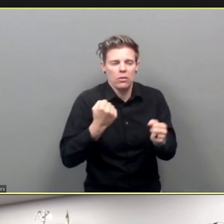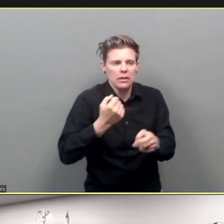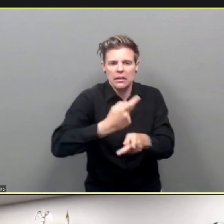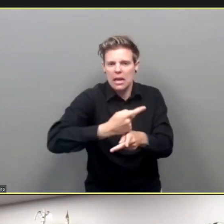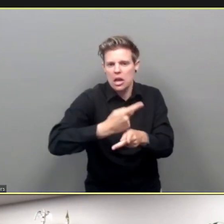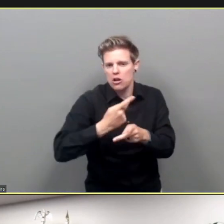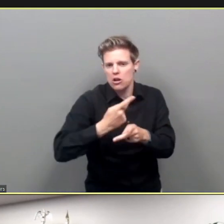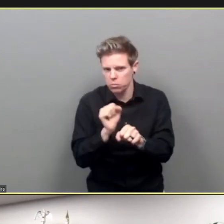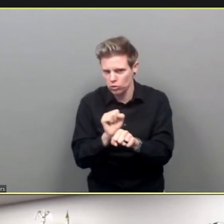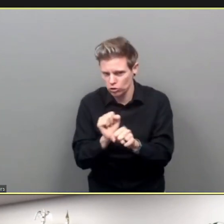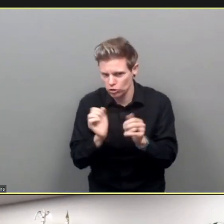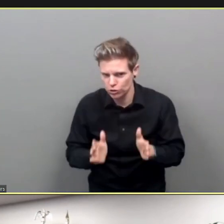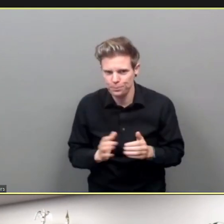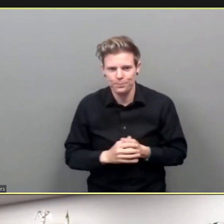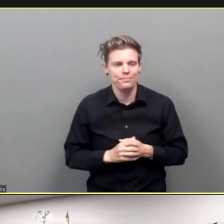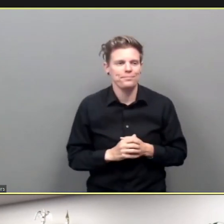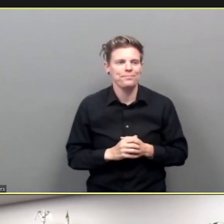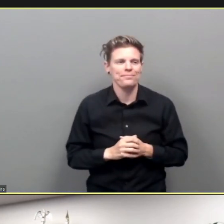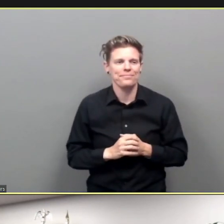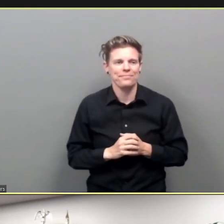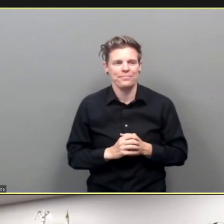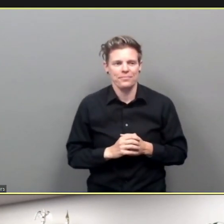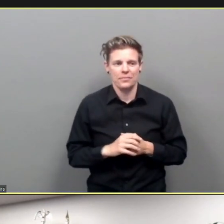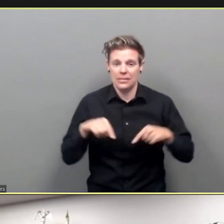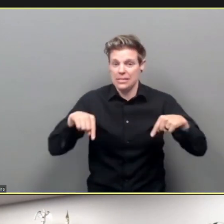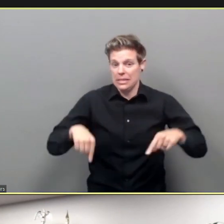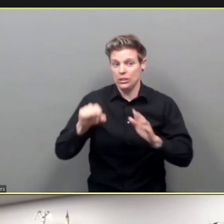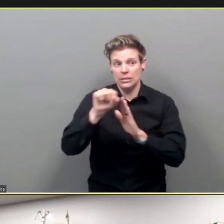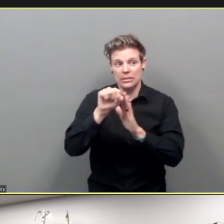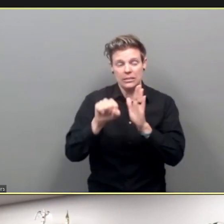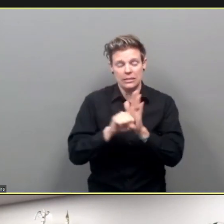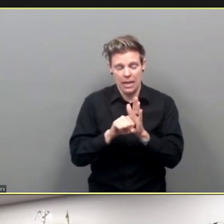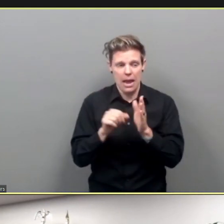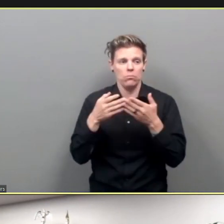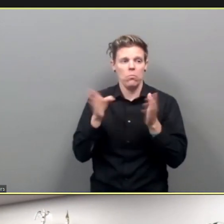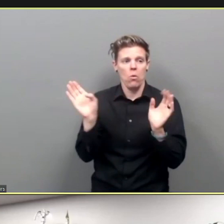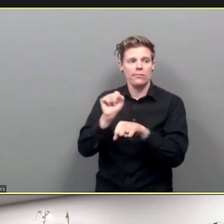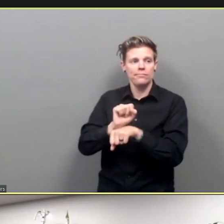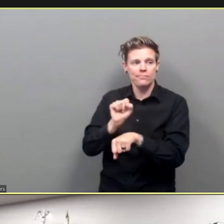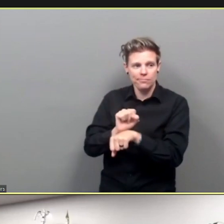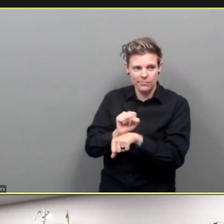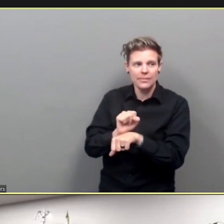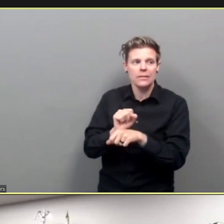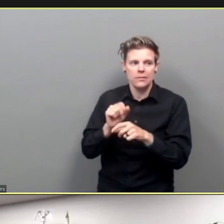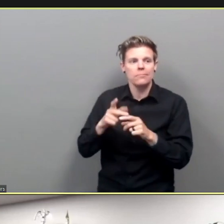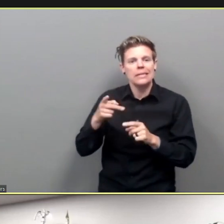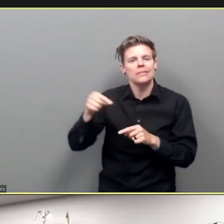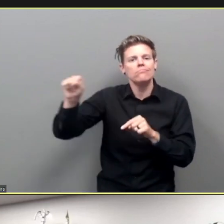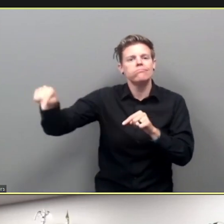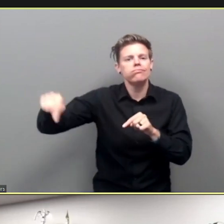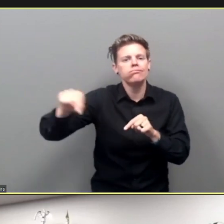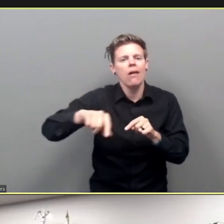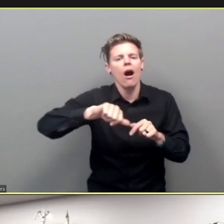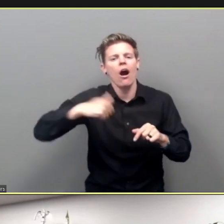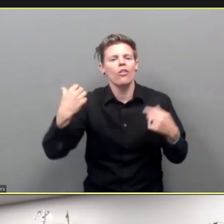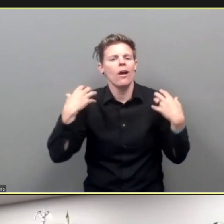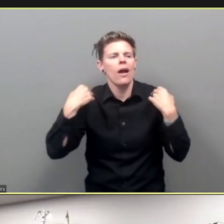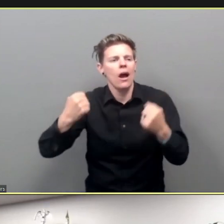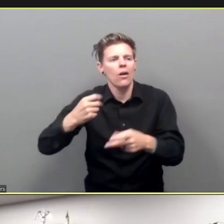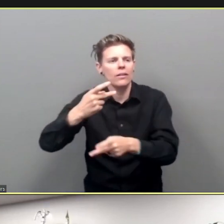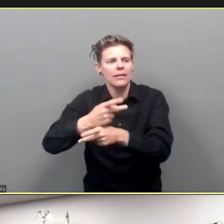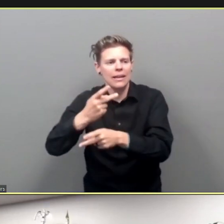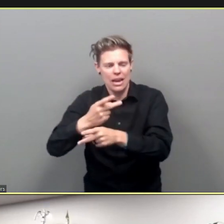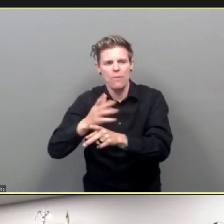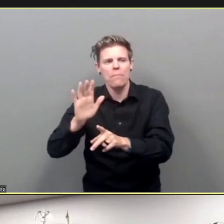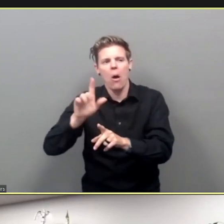our state would mean that all the other healthcare workers would have to work 1.01%